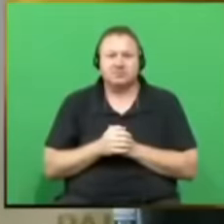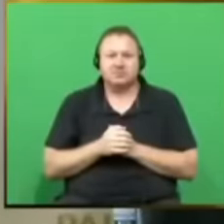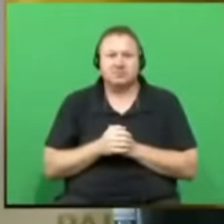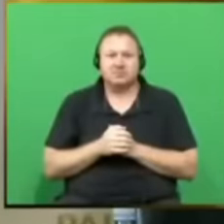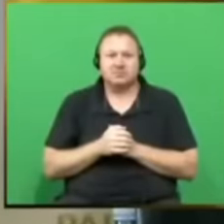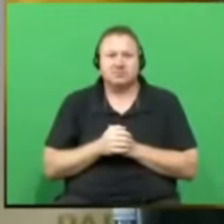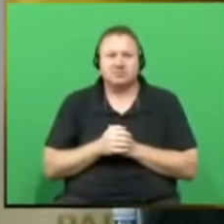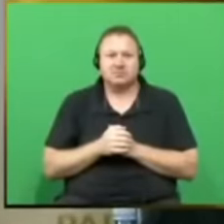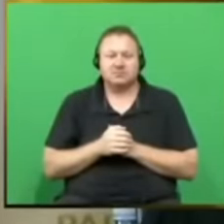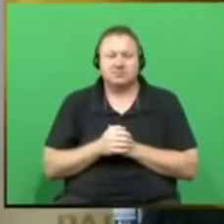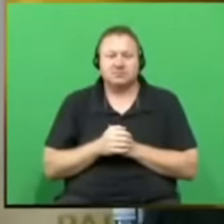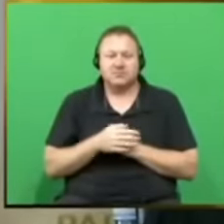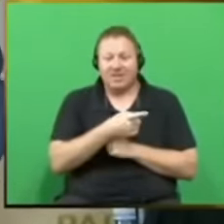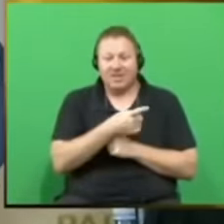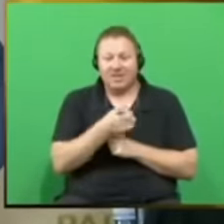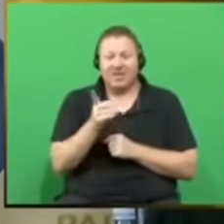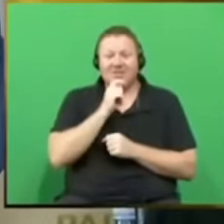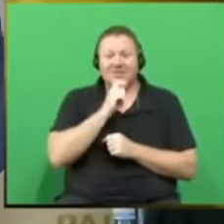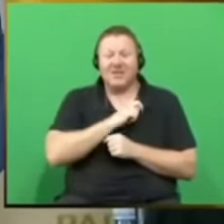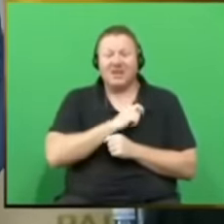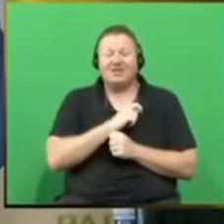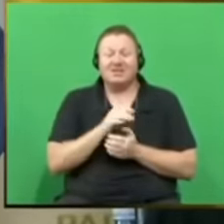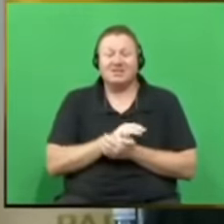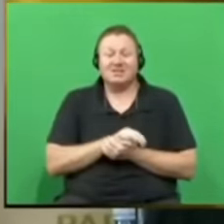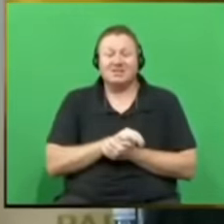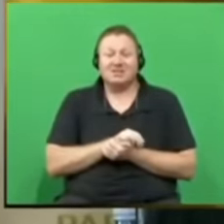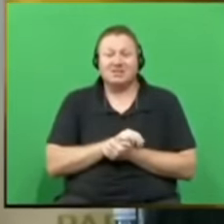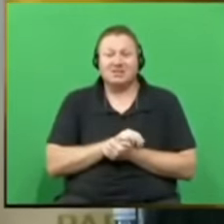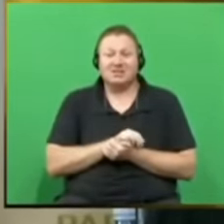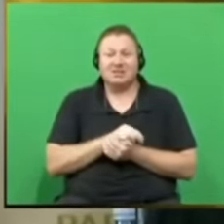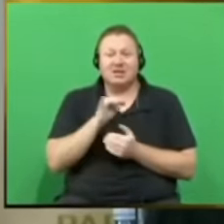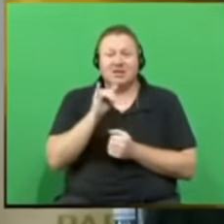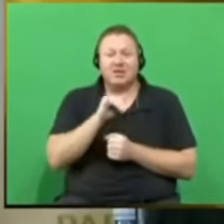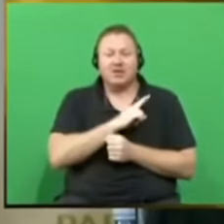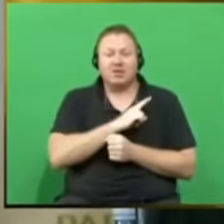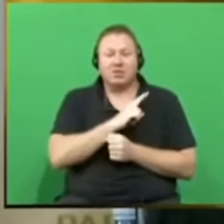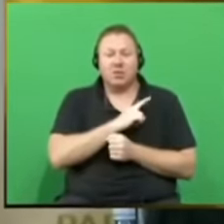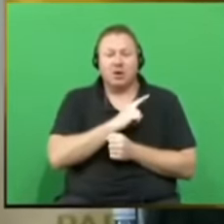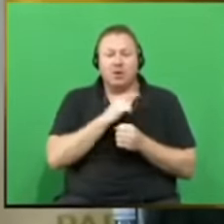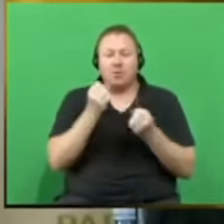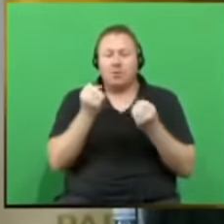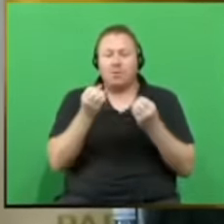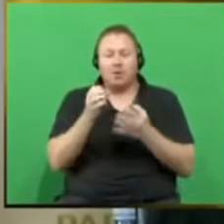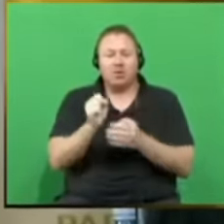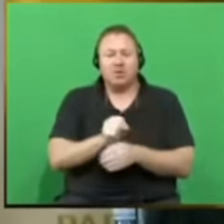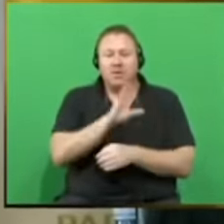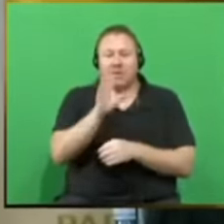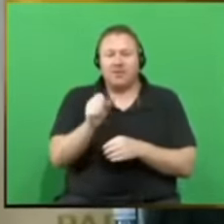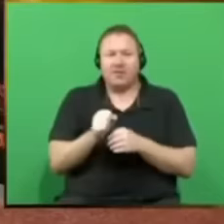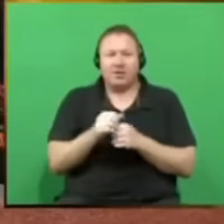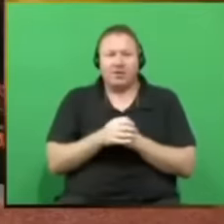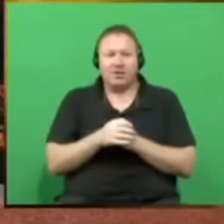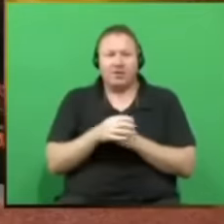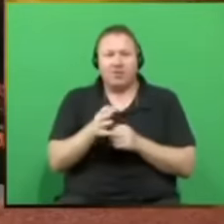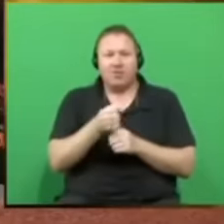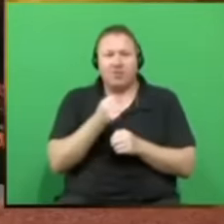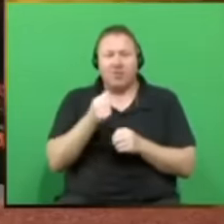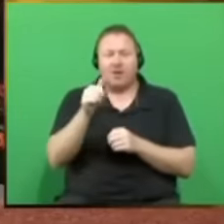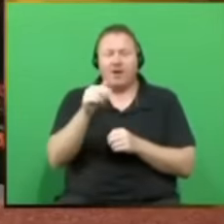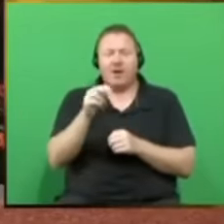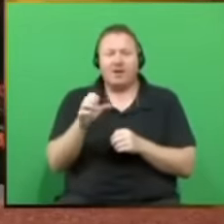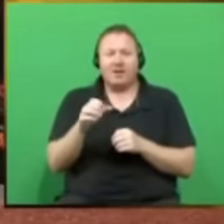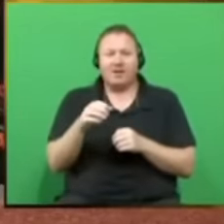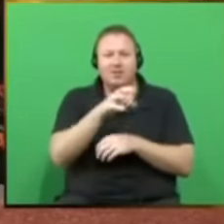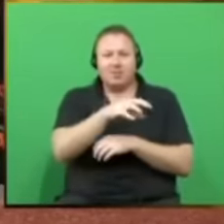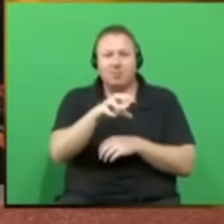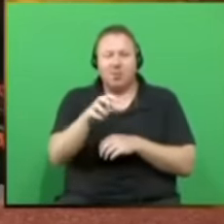And these are the facts, Mr. President, and that's why most of South Africa coming from the ANC-run